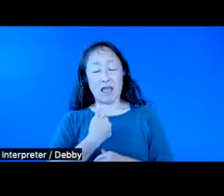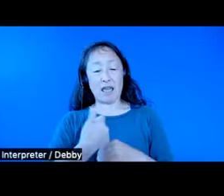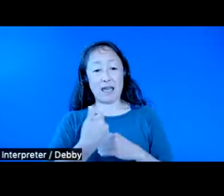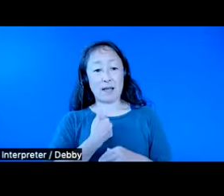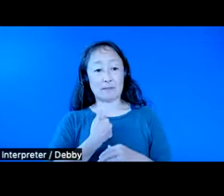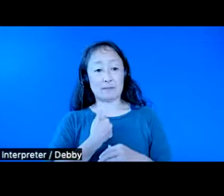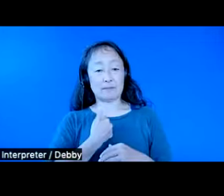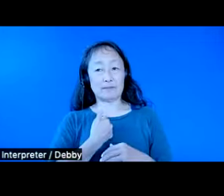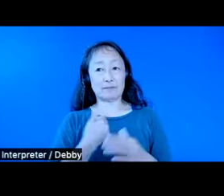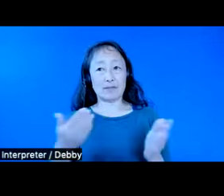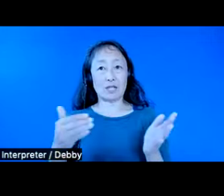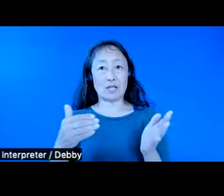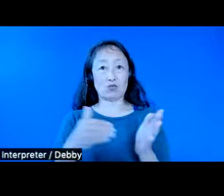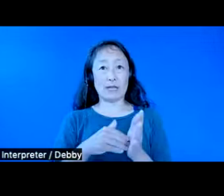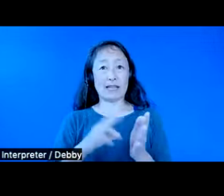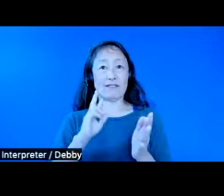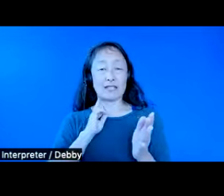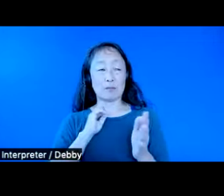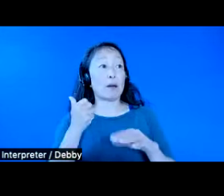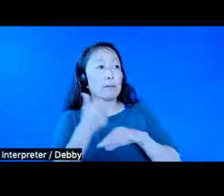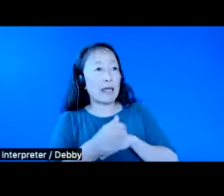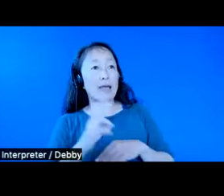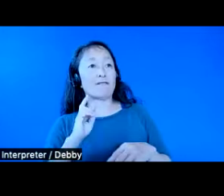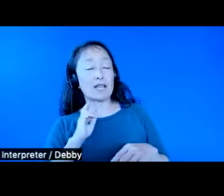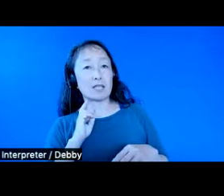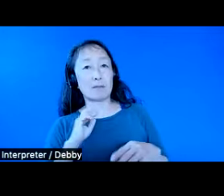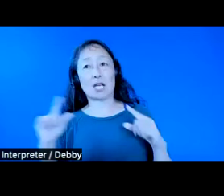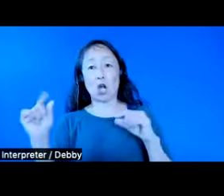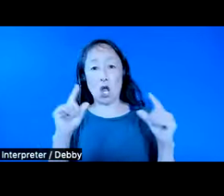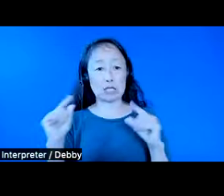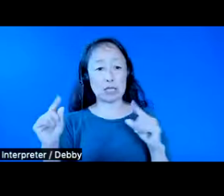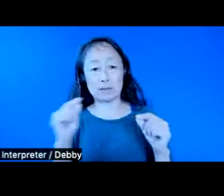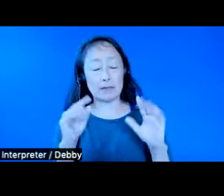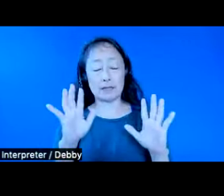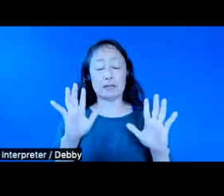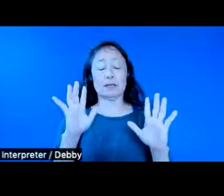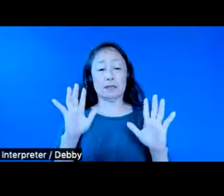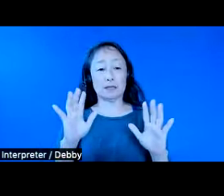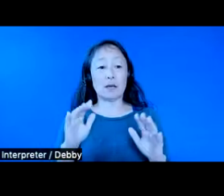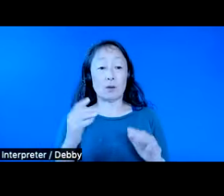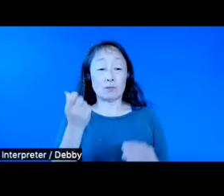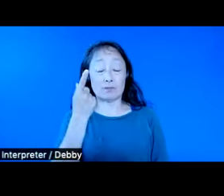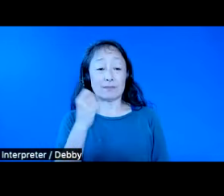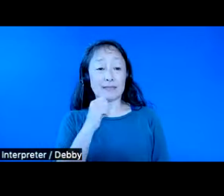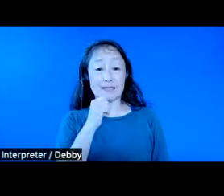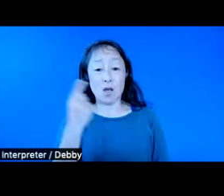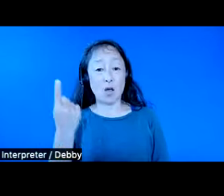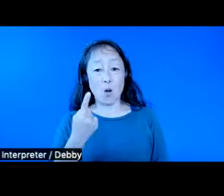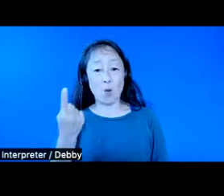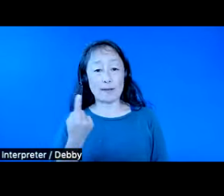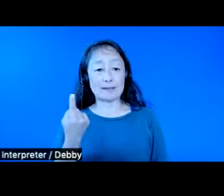and re-victimization and victim blaming and gossip and all of those things. So it's not always this